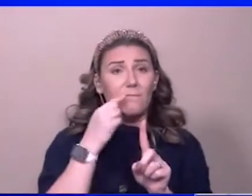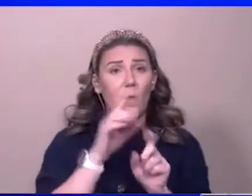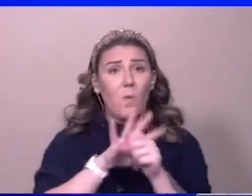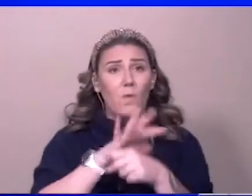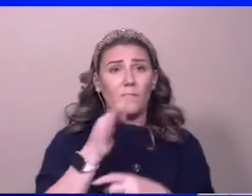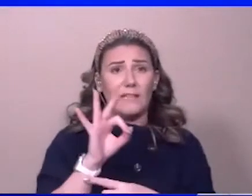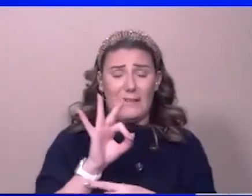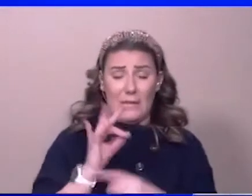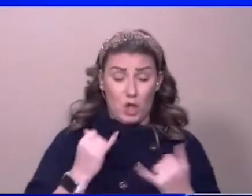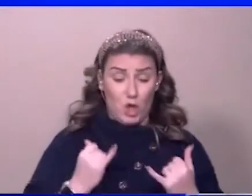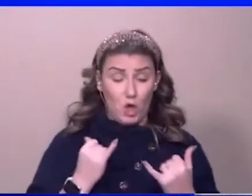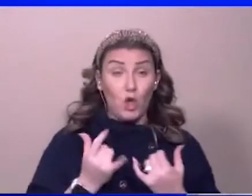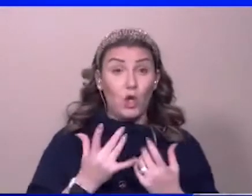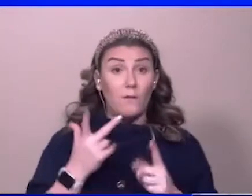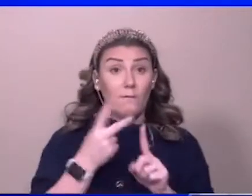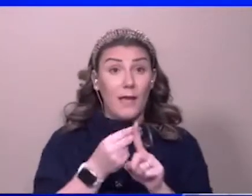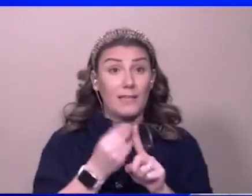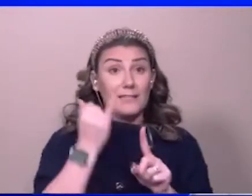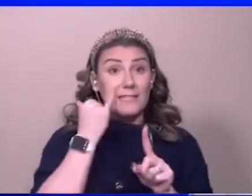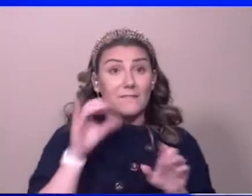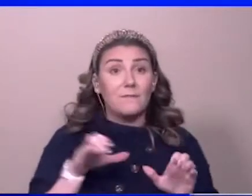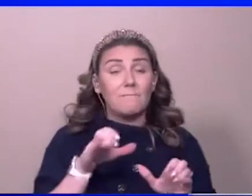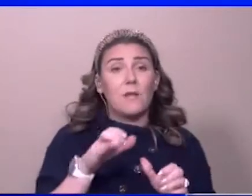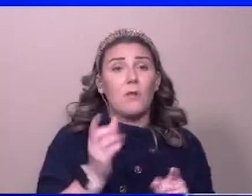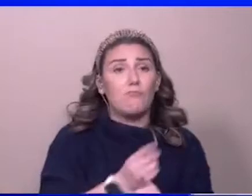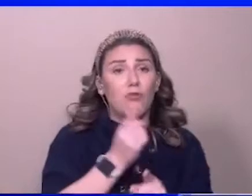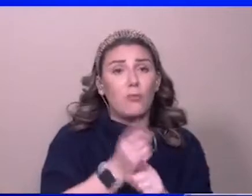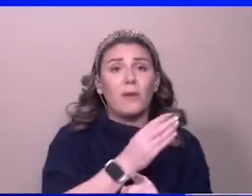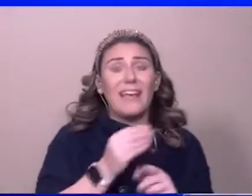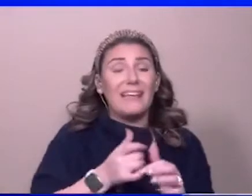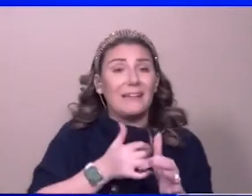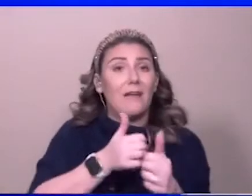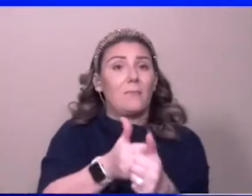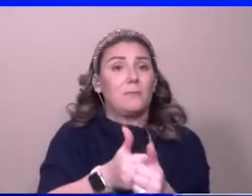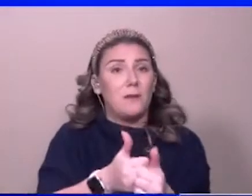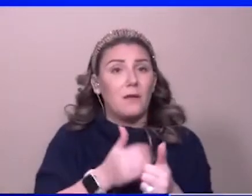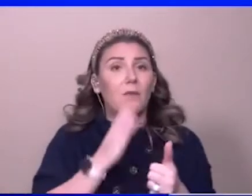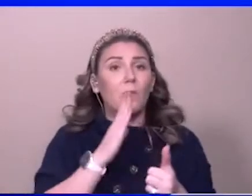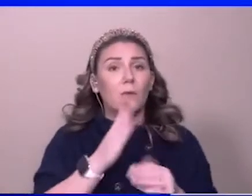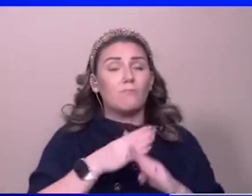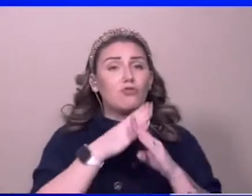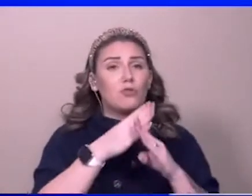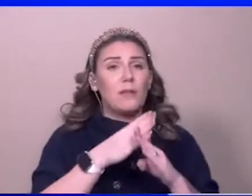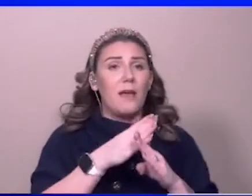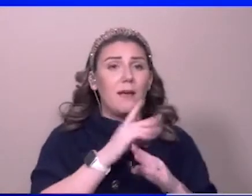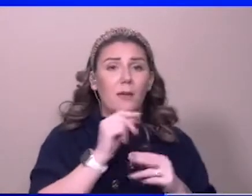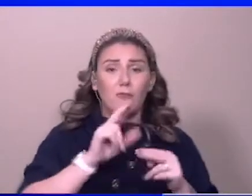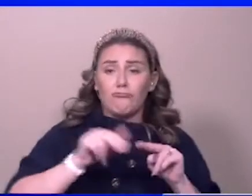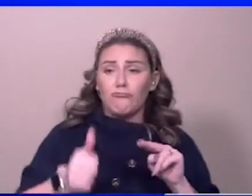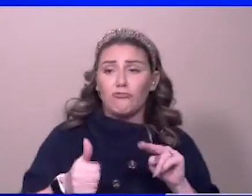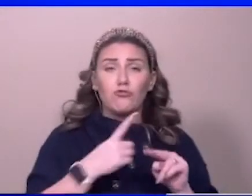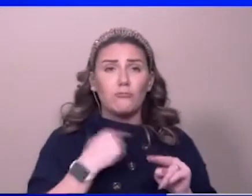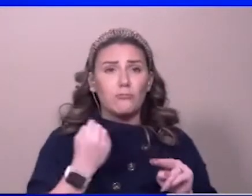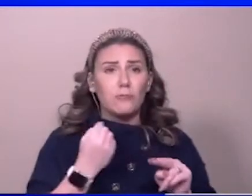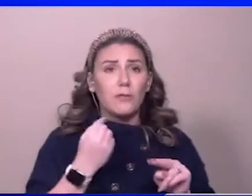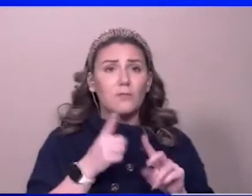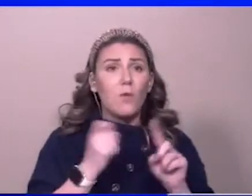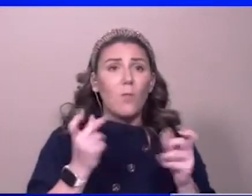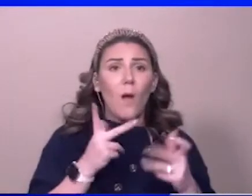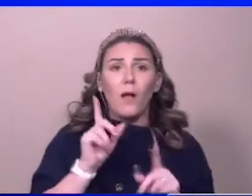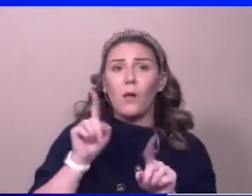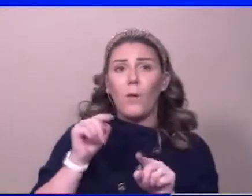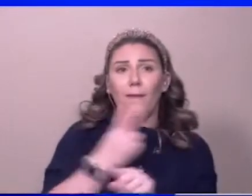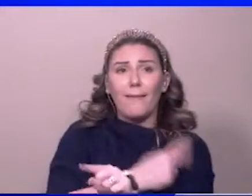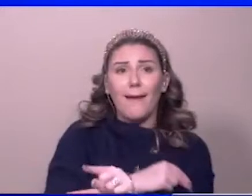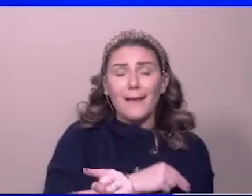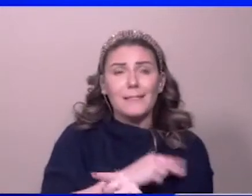current vaccines, if done correctly and kept up to date, will protect you and reduce your risk of going to the hospital, the ICU, and being put